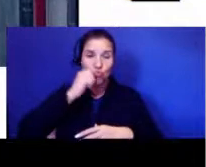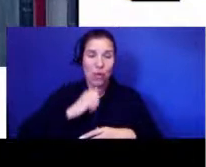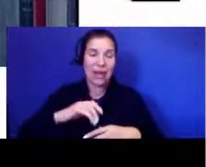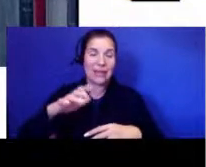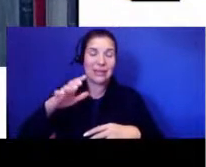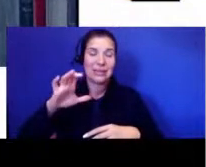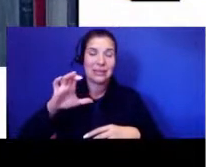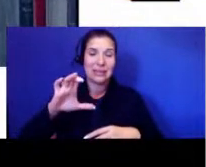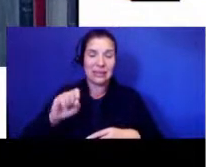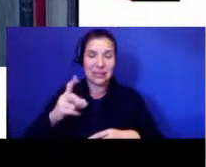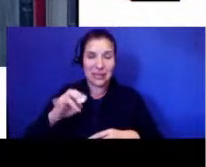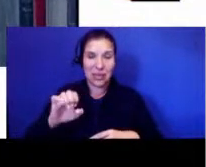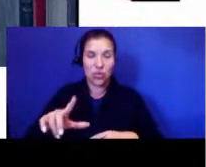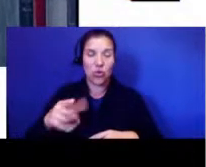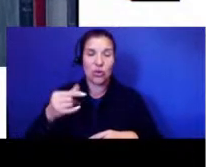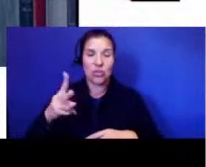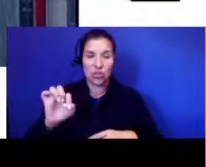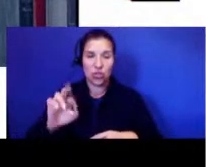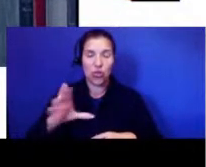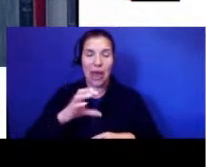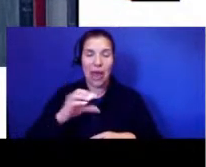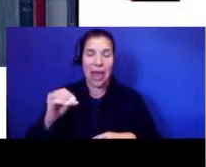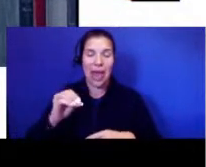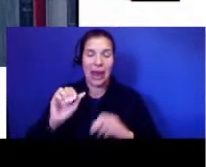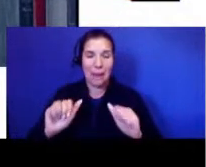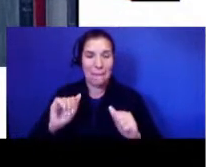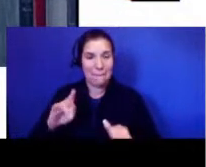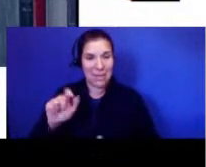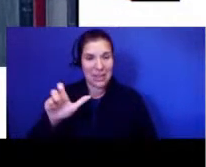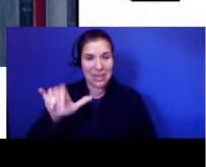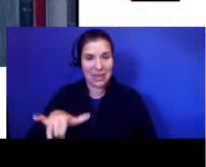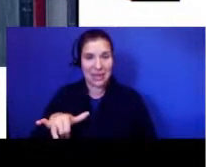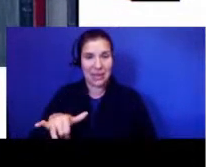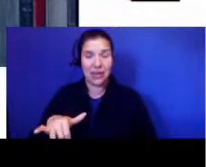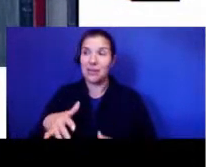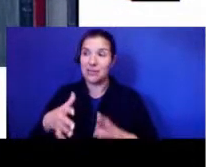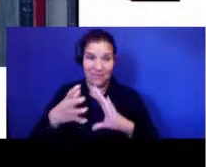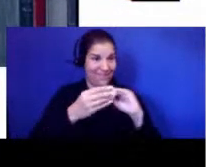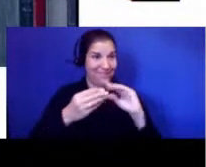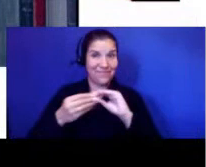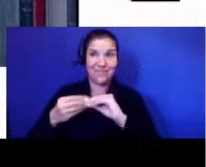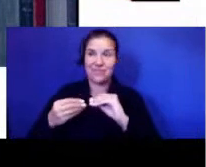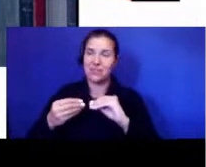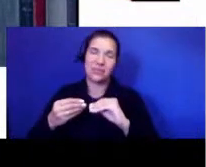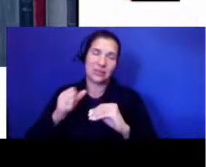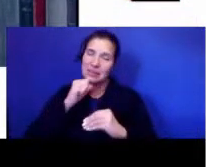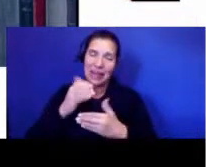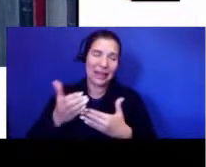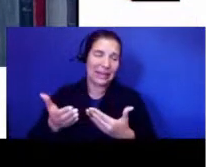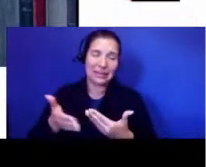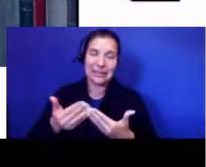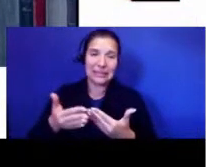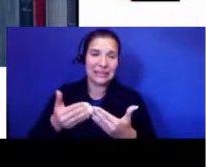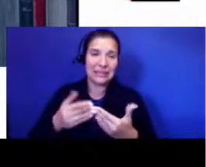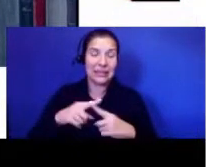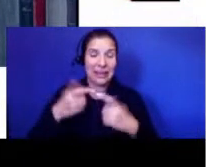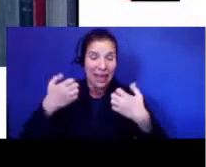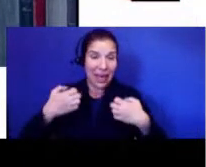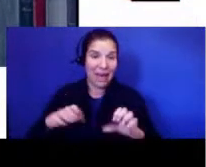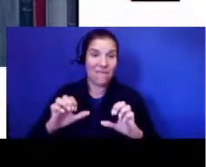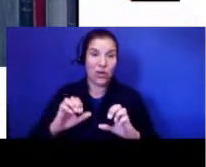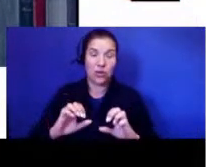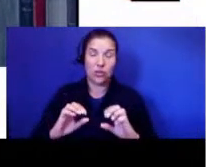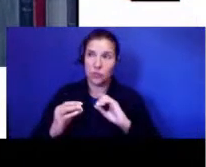ability. Now, as easy as that said, it's not easy to do. In fact, the efforts to fight back have